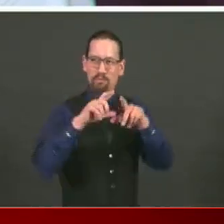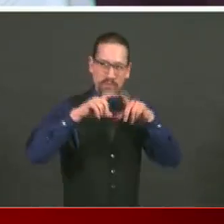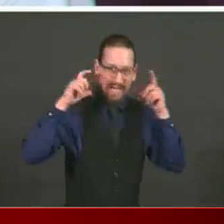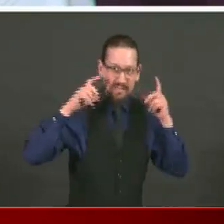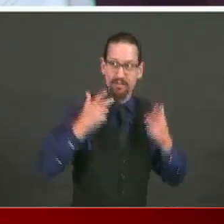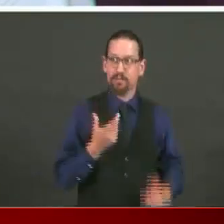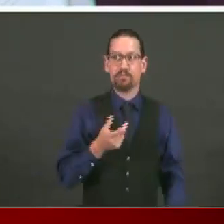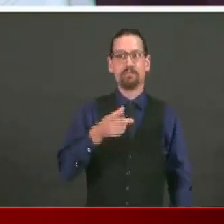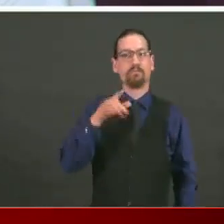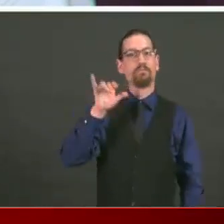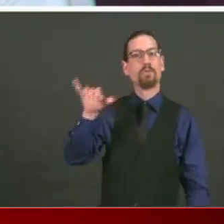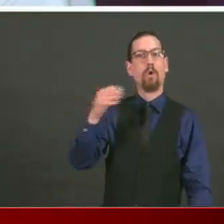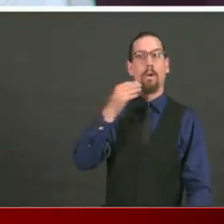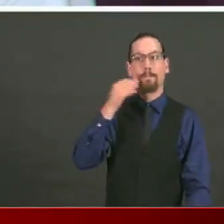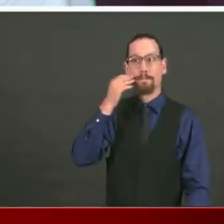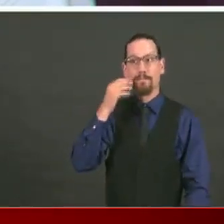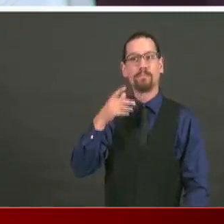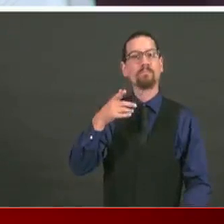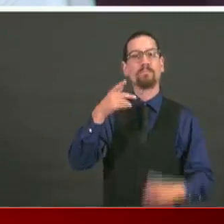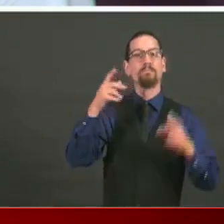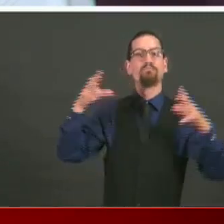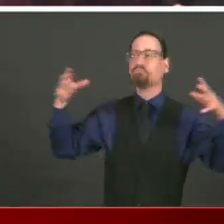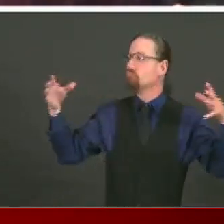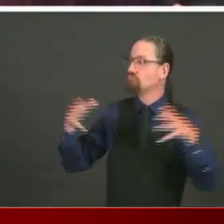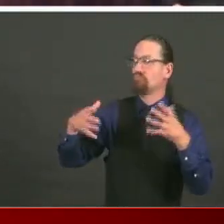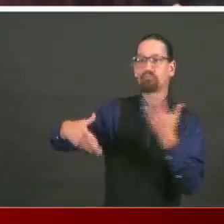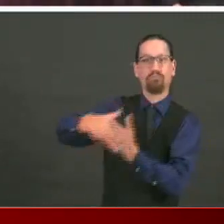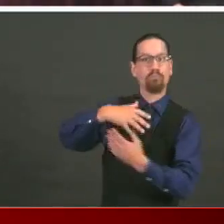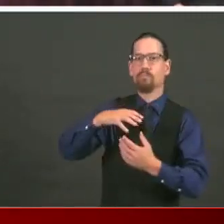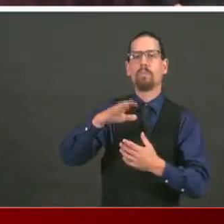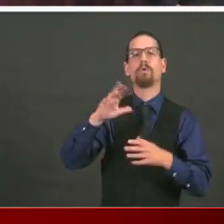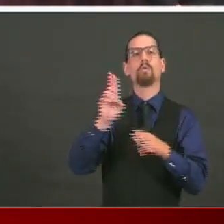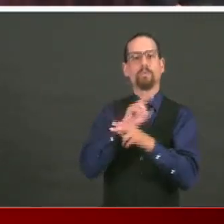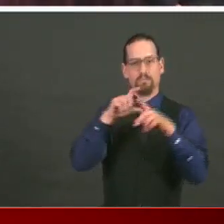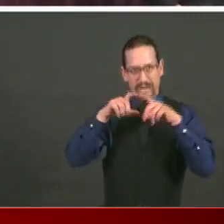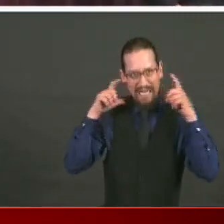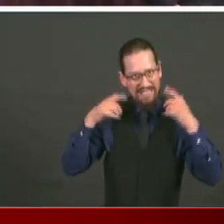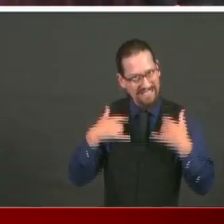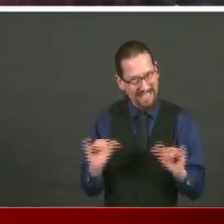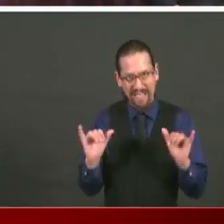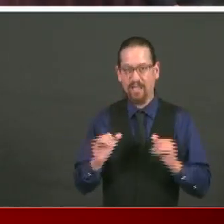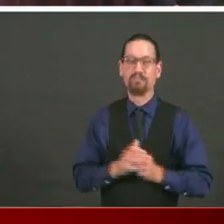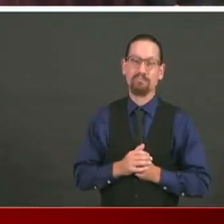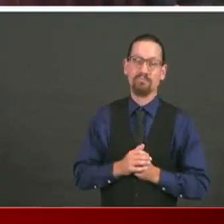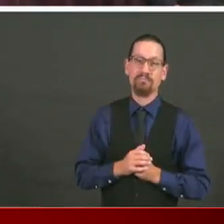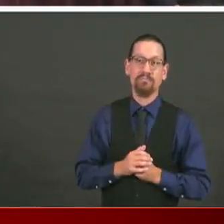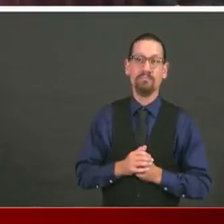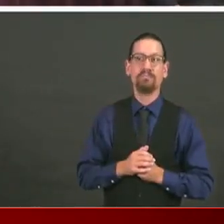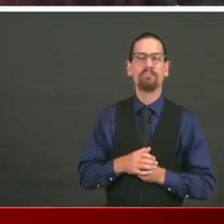can make the change that we know will make a difference. So, Director,